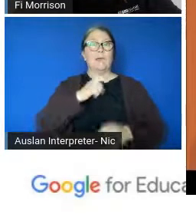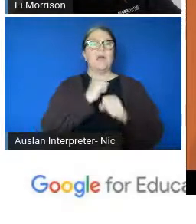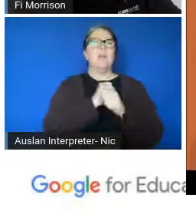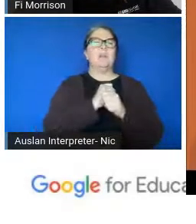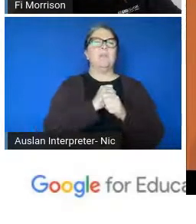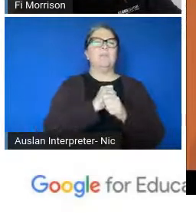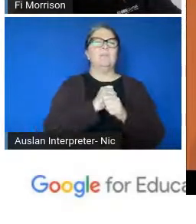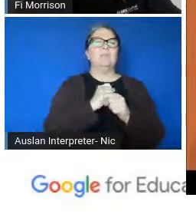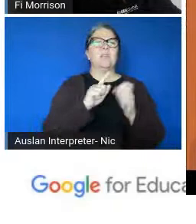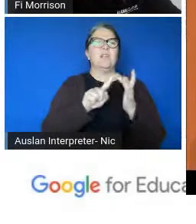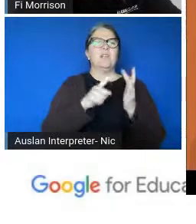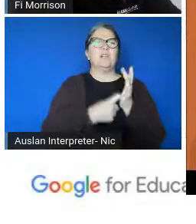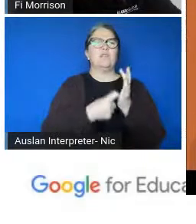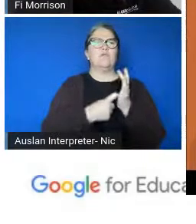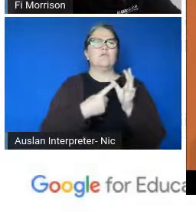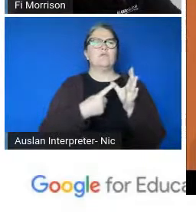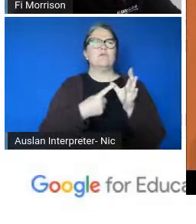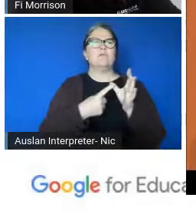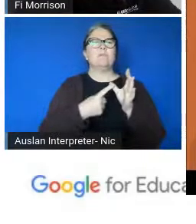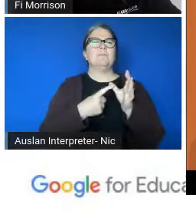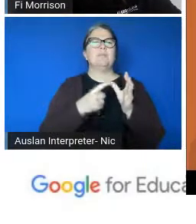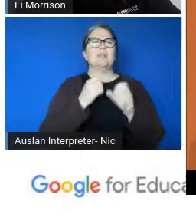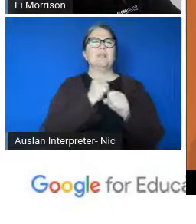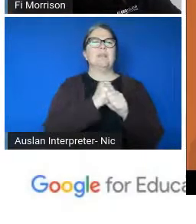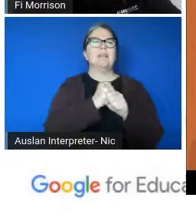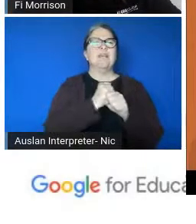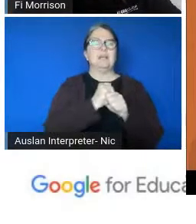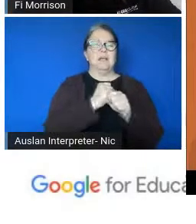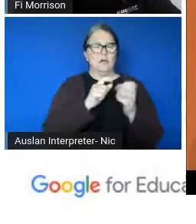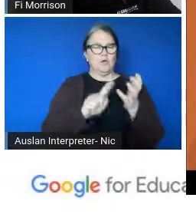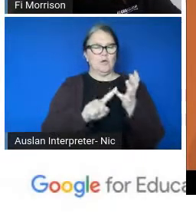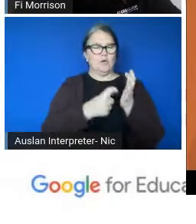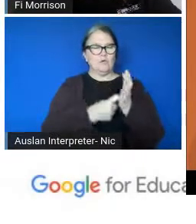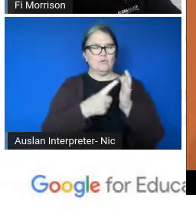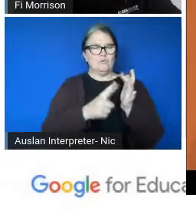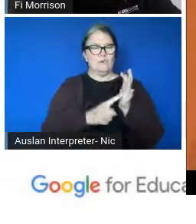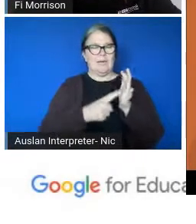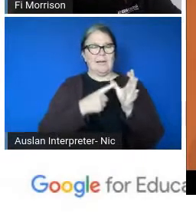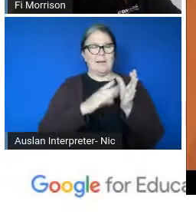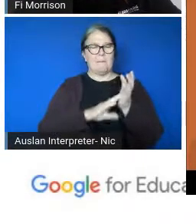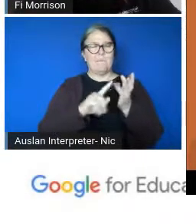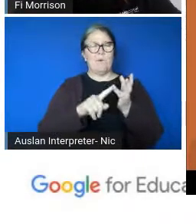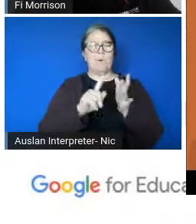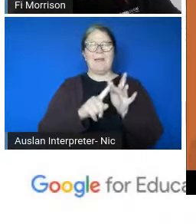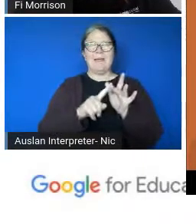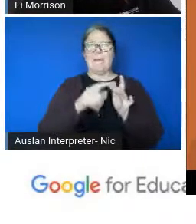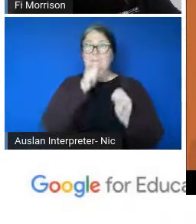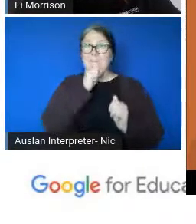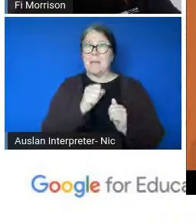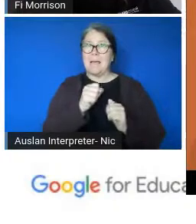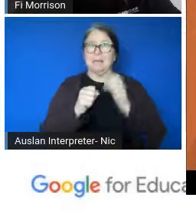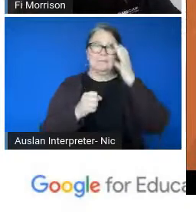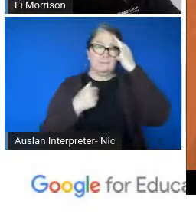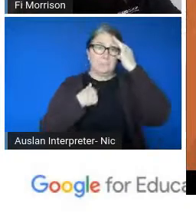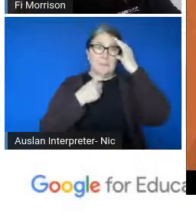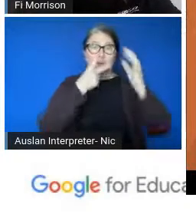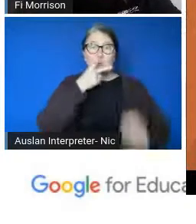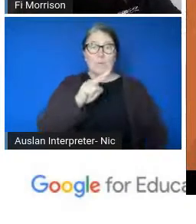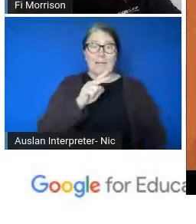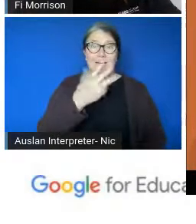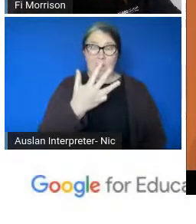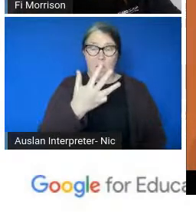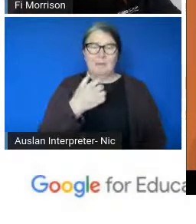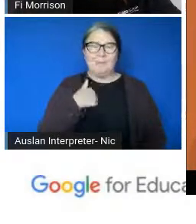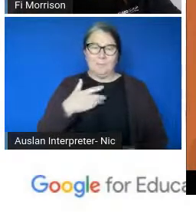A little bit about me. Like I said, I'm a Kamilaroi man. This is boring. I am 29 years old. I've been at the University of Sydney for 5 years. I've